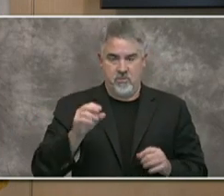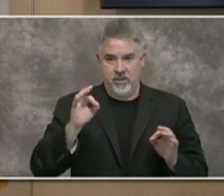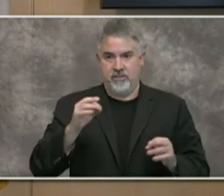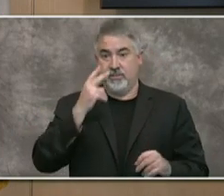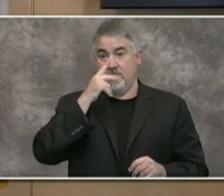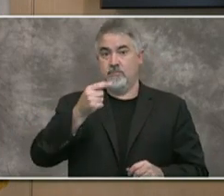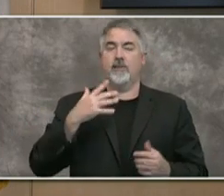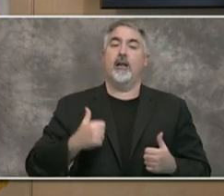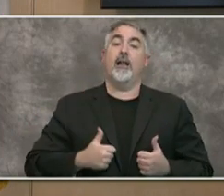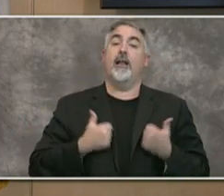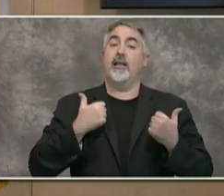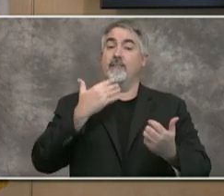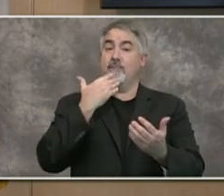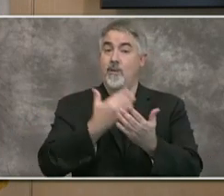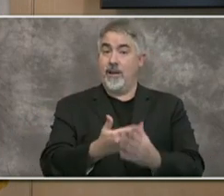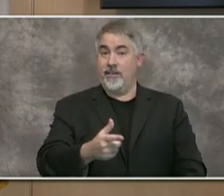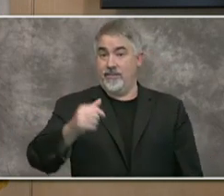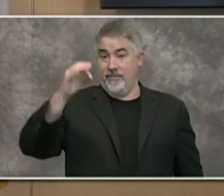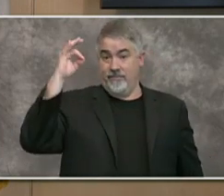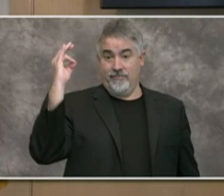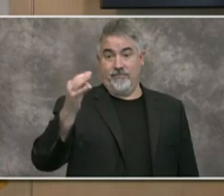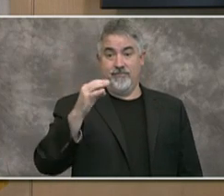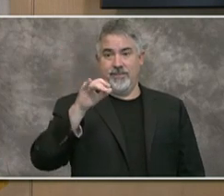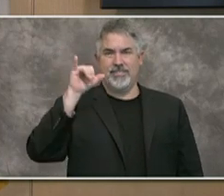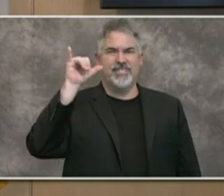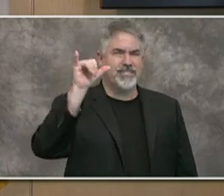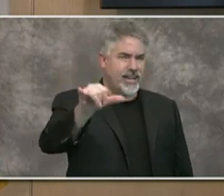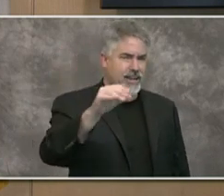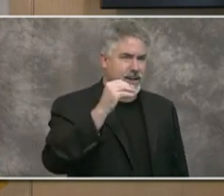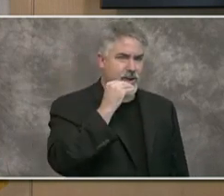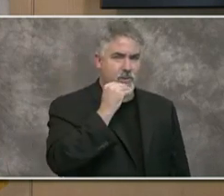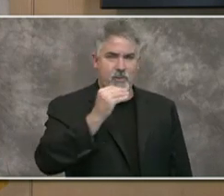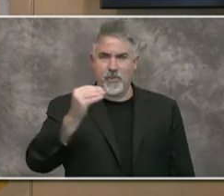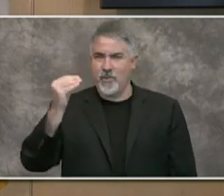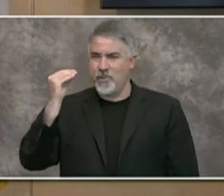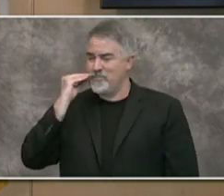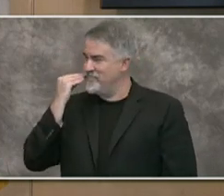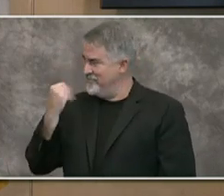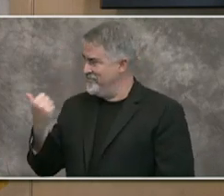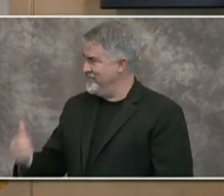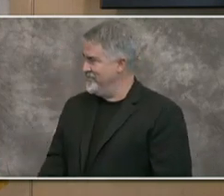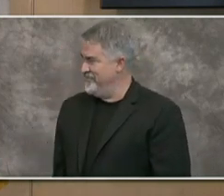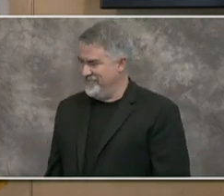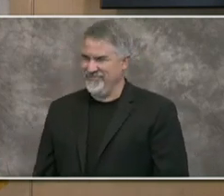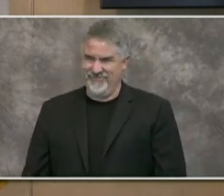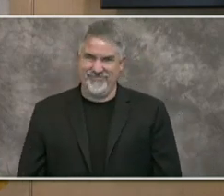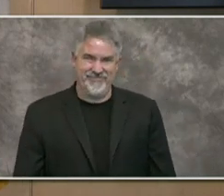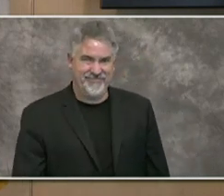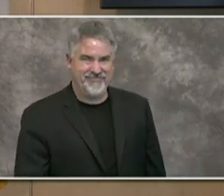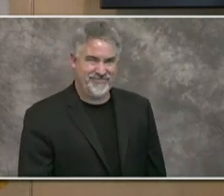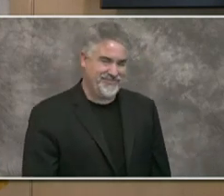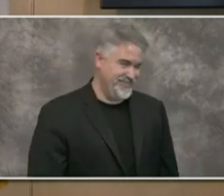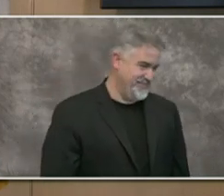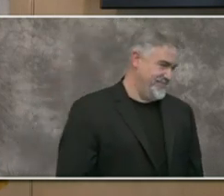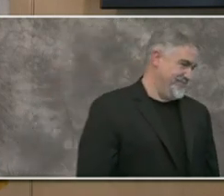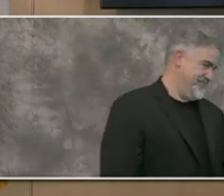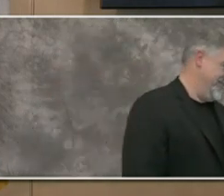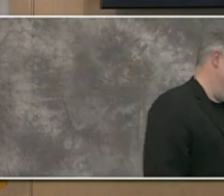well, stay well, and to stay well, stay home. Thank you.